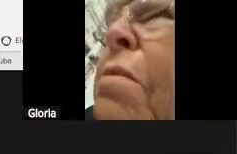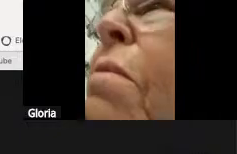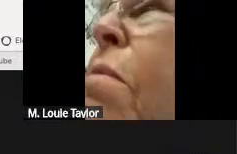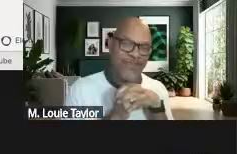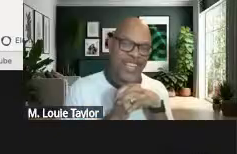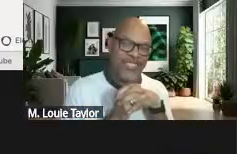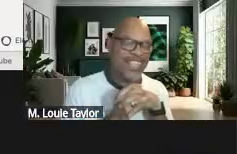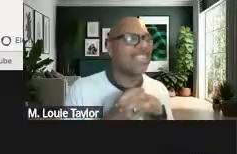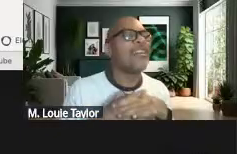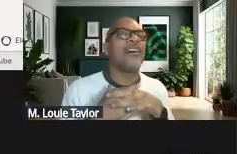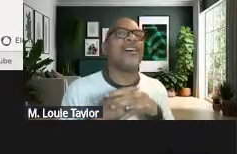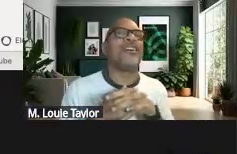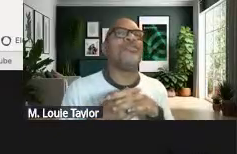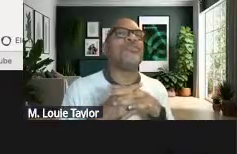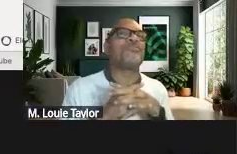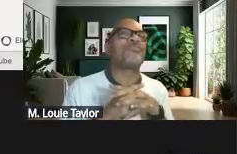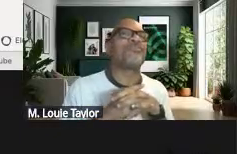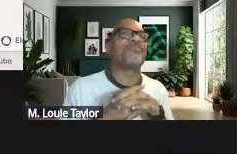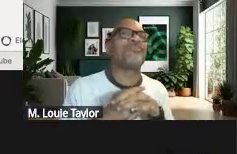I love that, by the way.